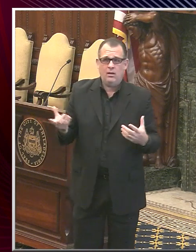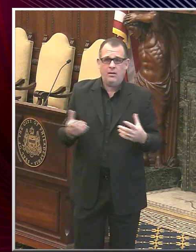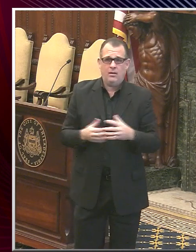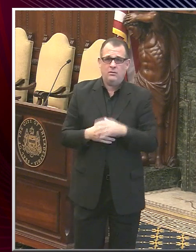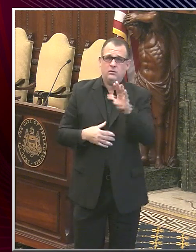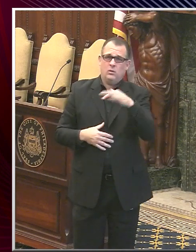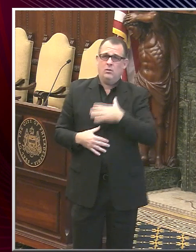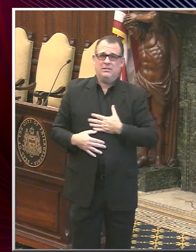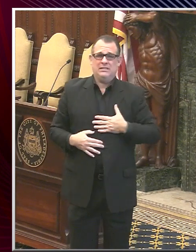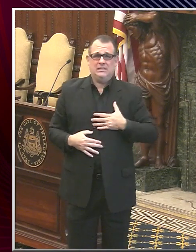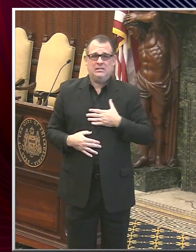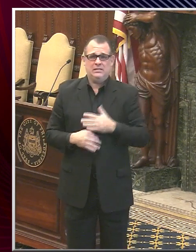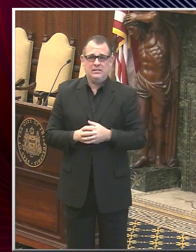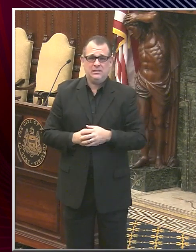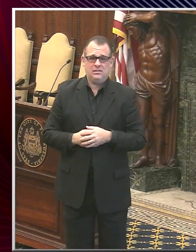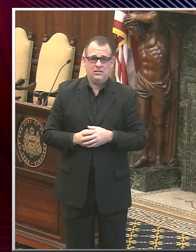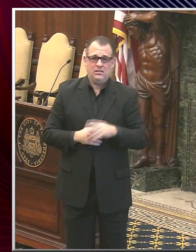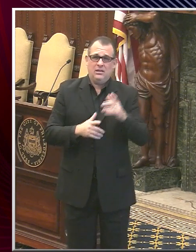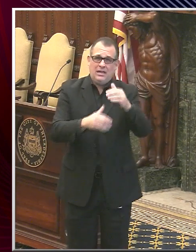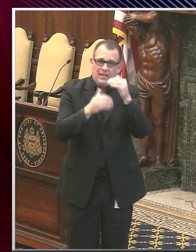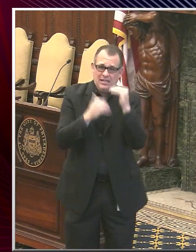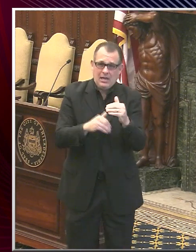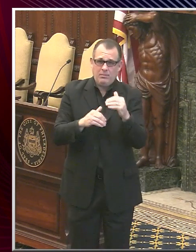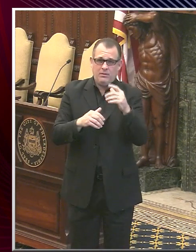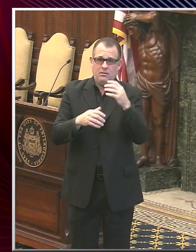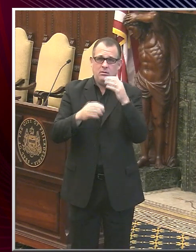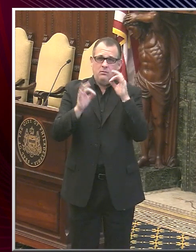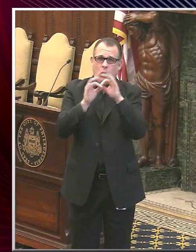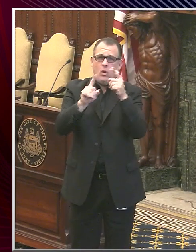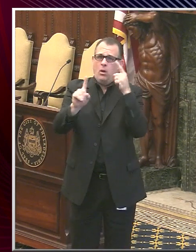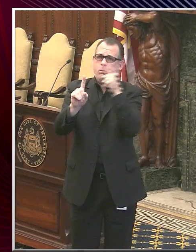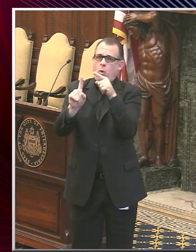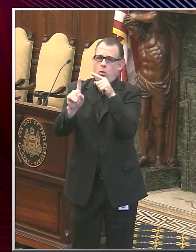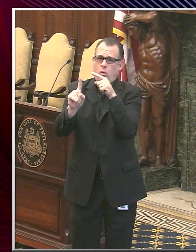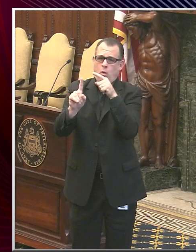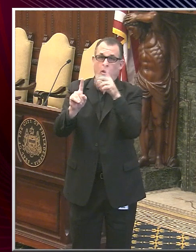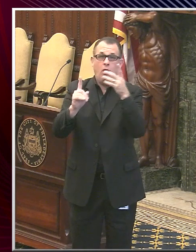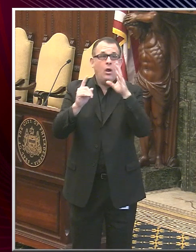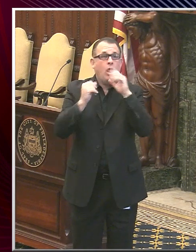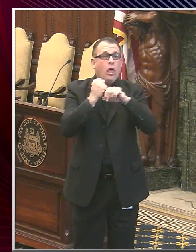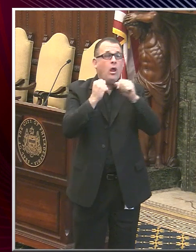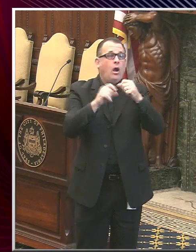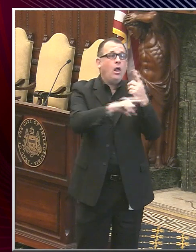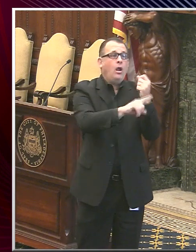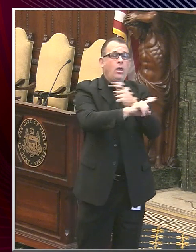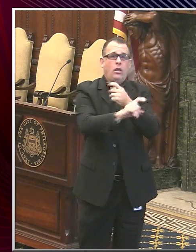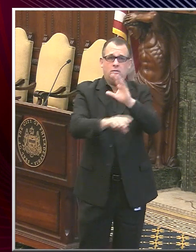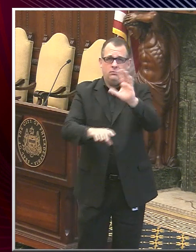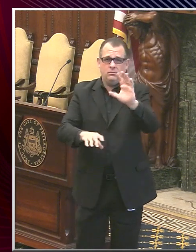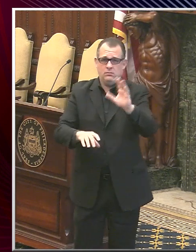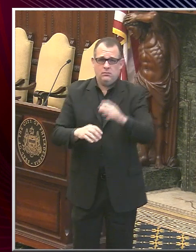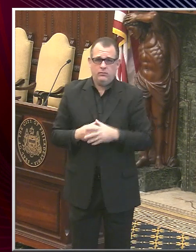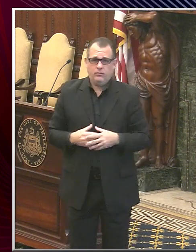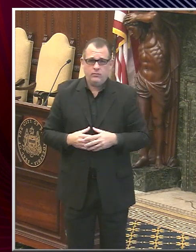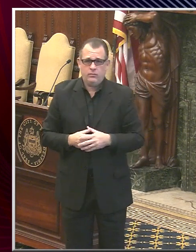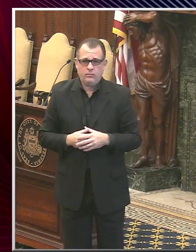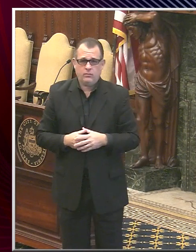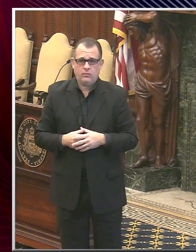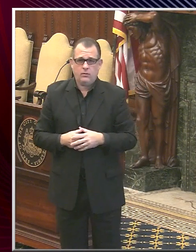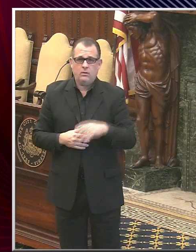if you could keep your questions as concise as possible. We go now to Joe Holden of CBS